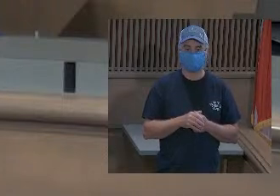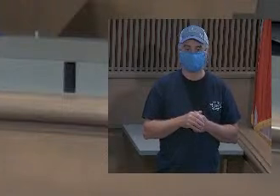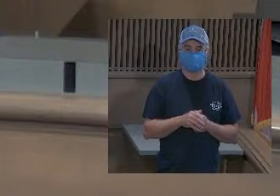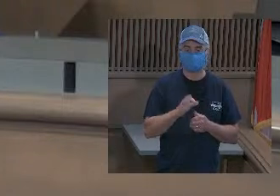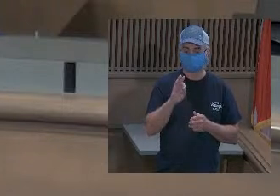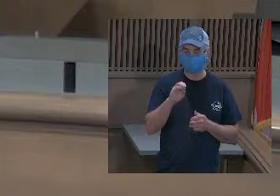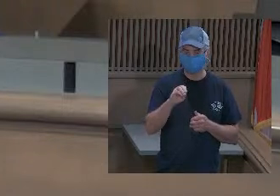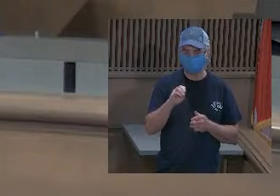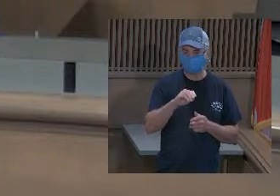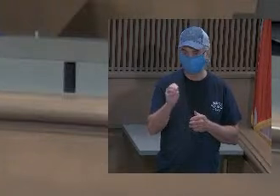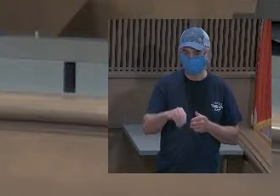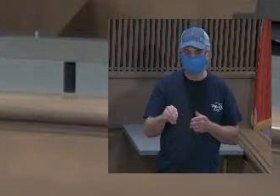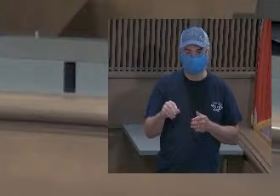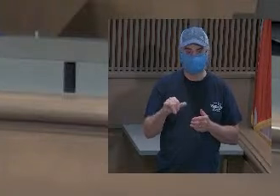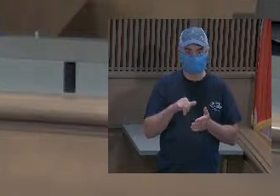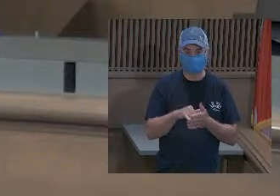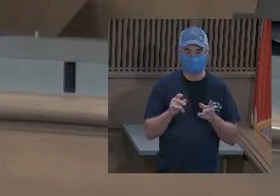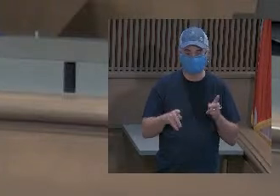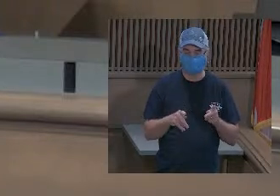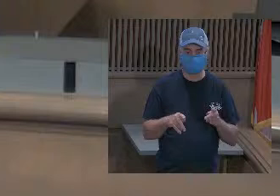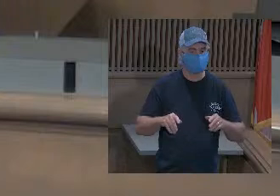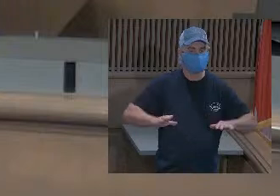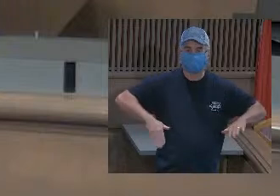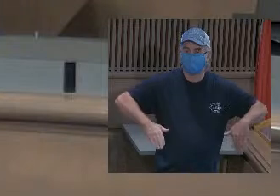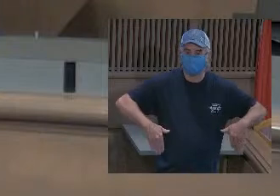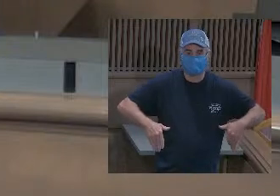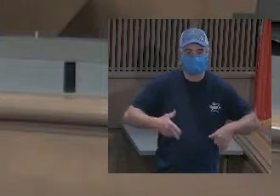33 lives to this virus.